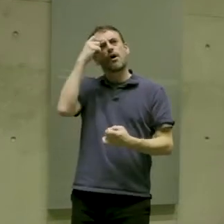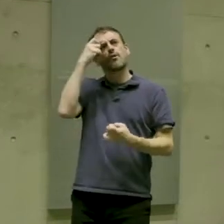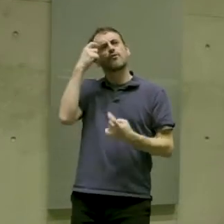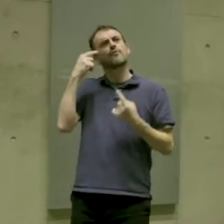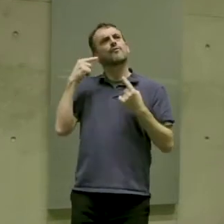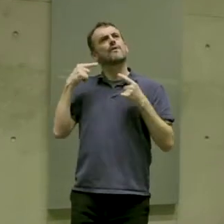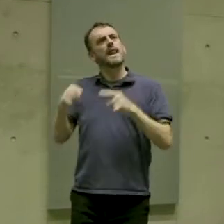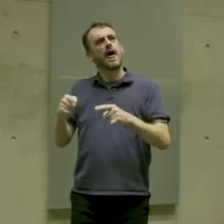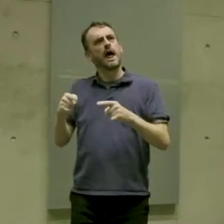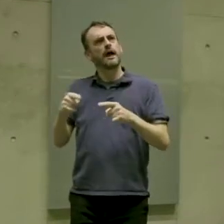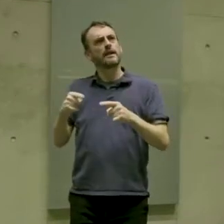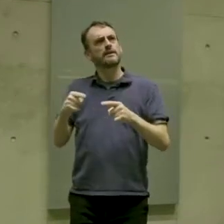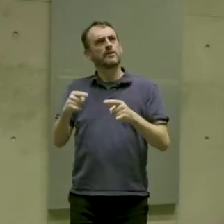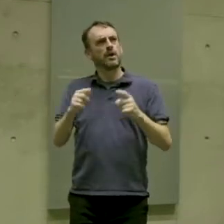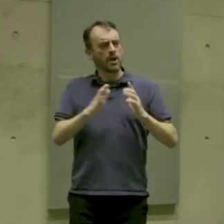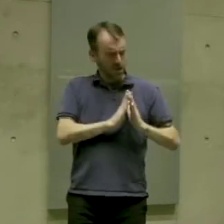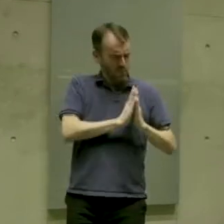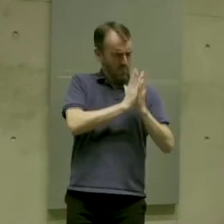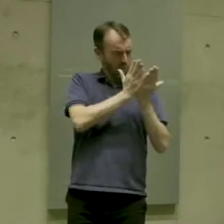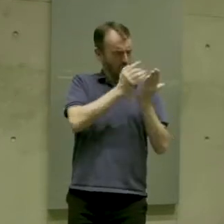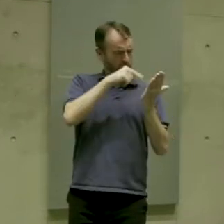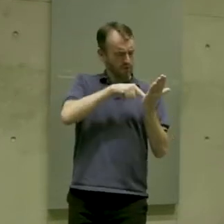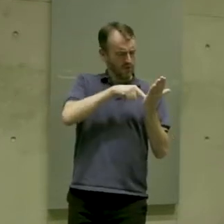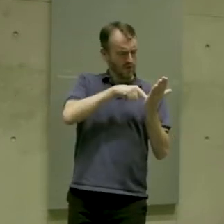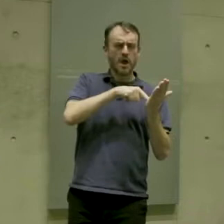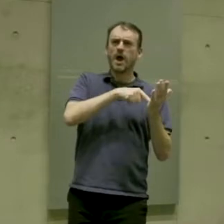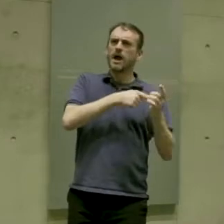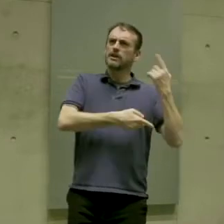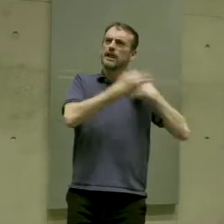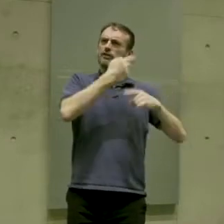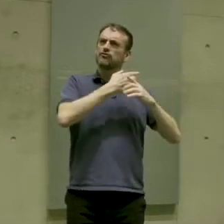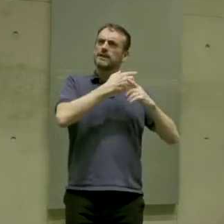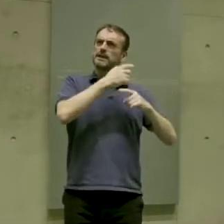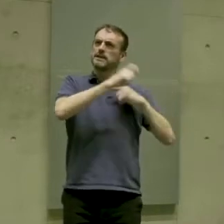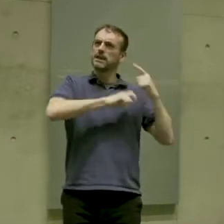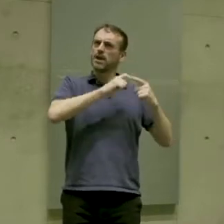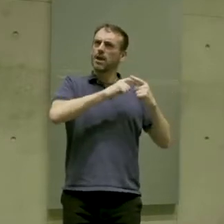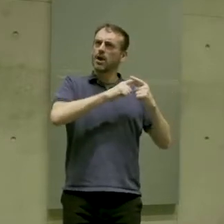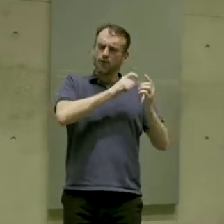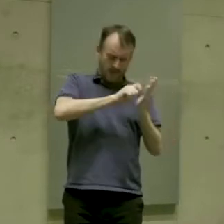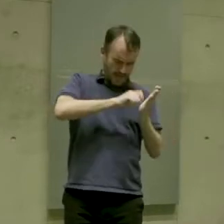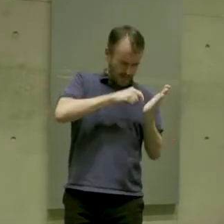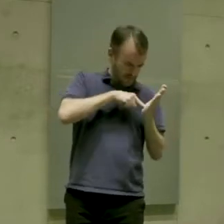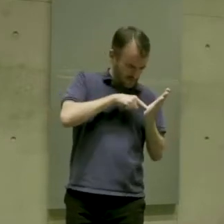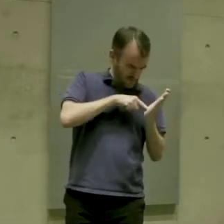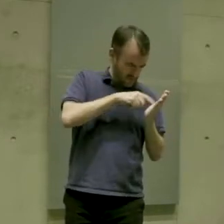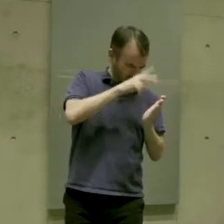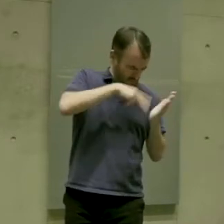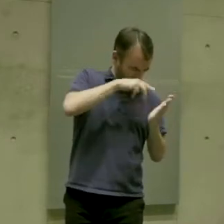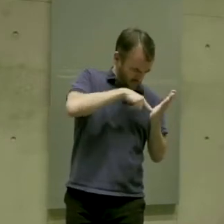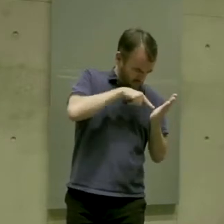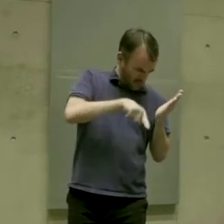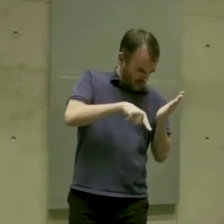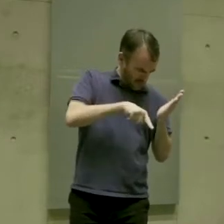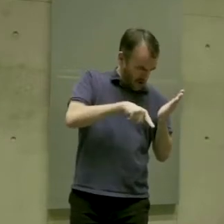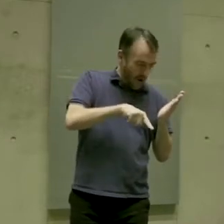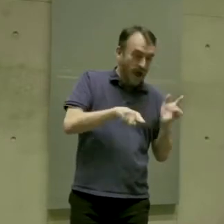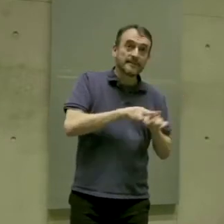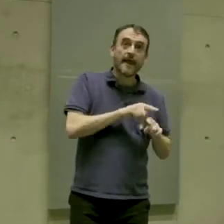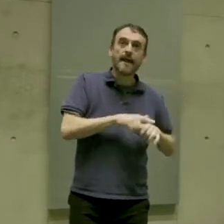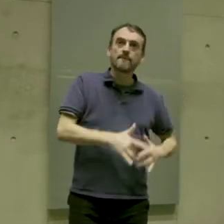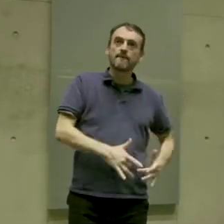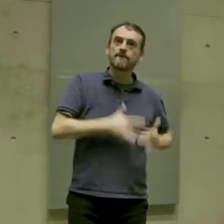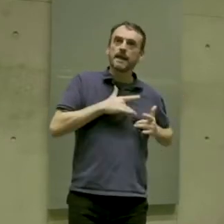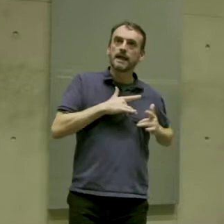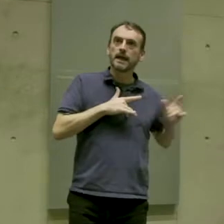these books, written centuries ago, made me feel the same way as I did playing my favorite games. The closest